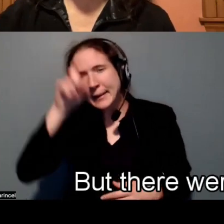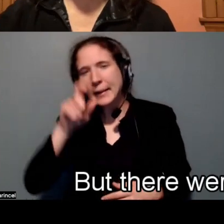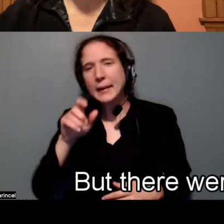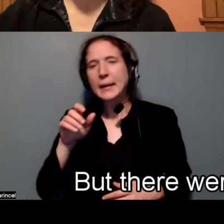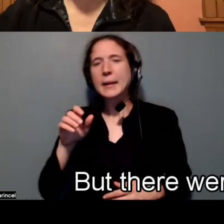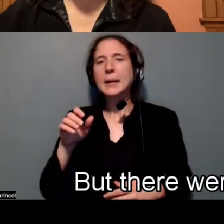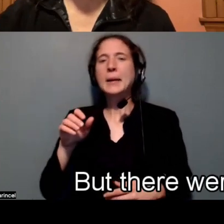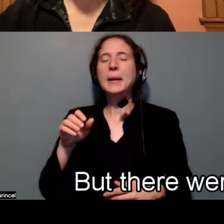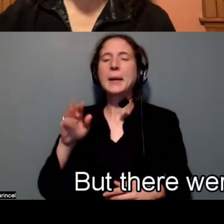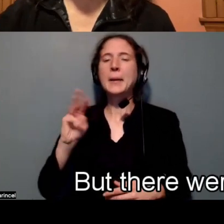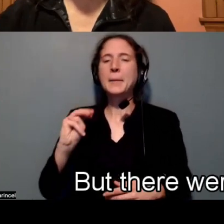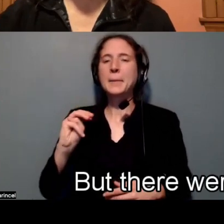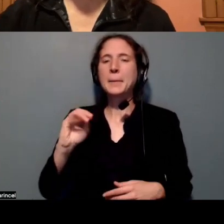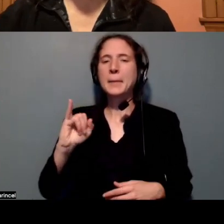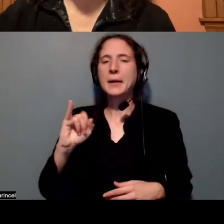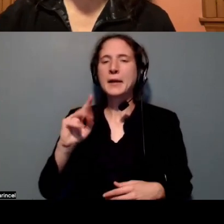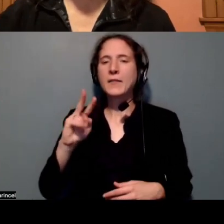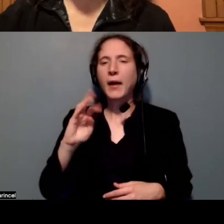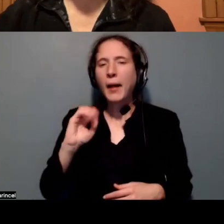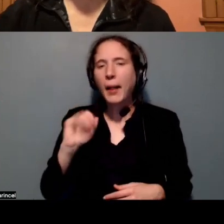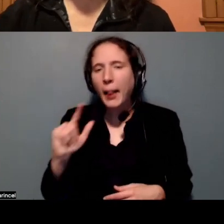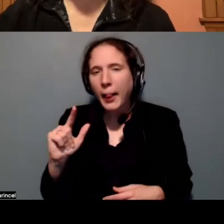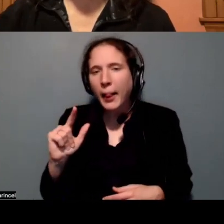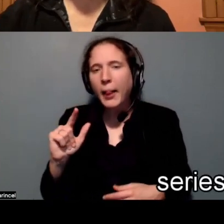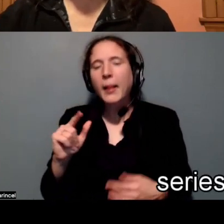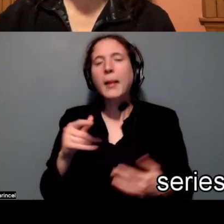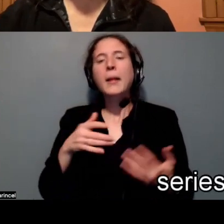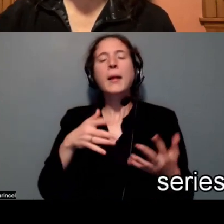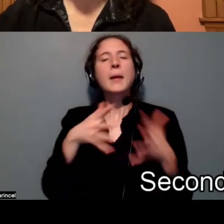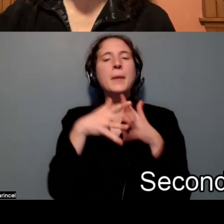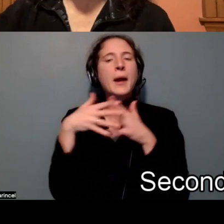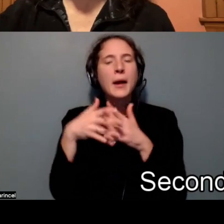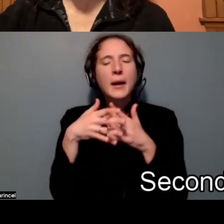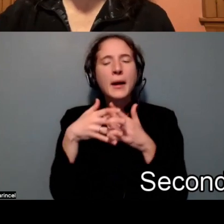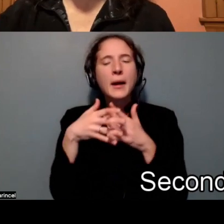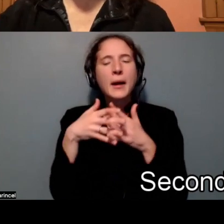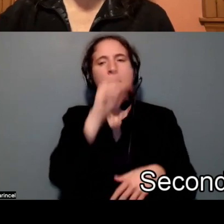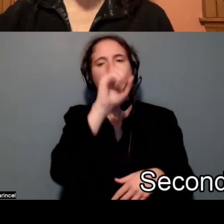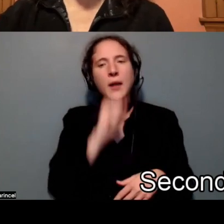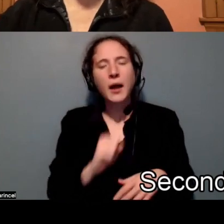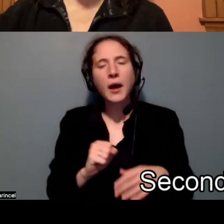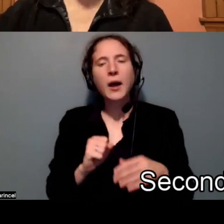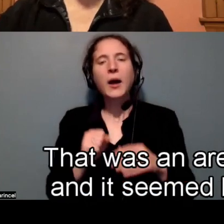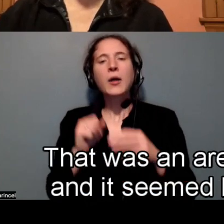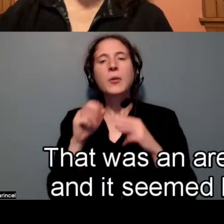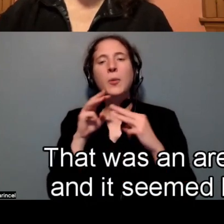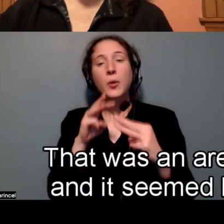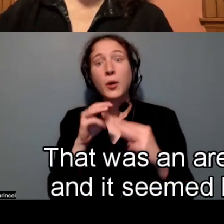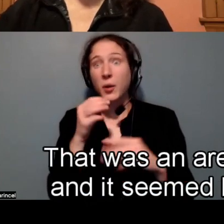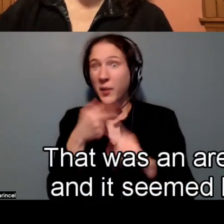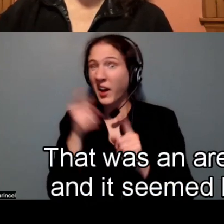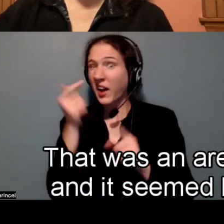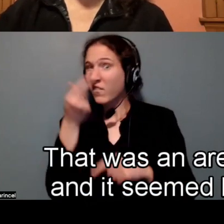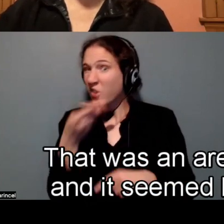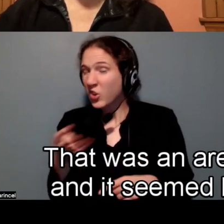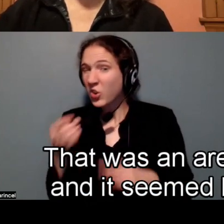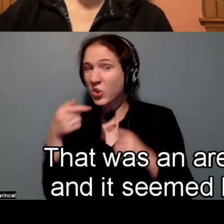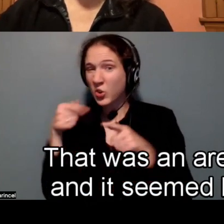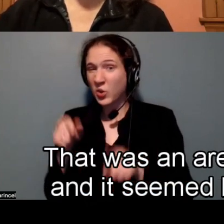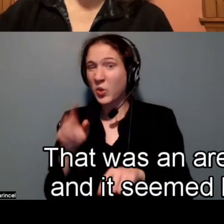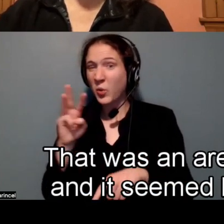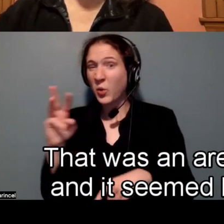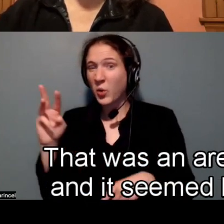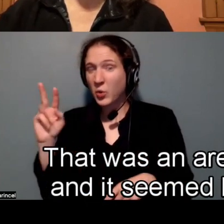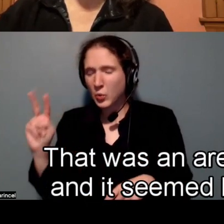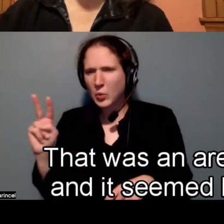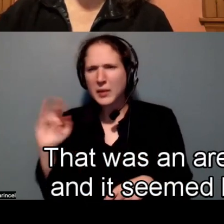there were only a couple of series set during the Second World War. That was an area of interest for